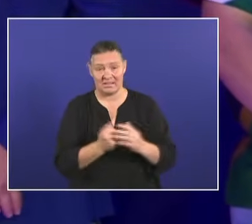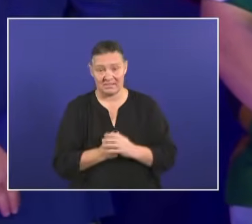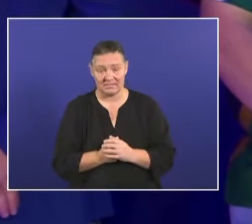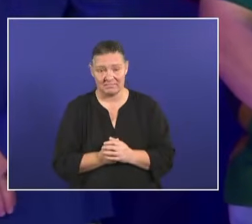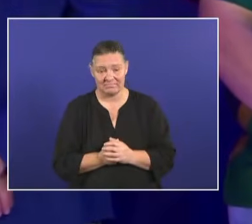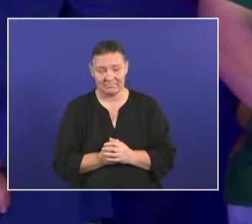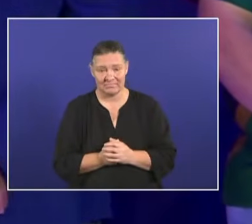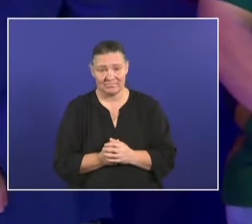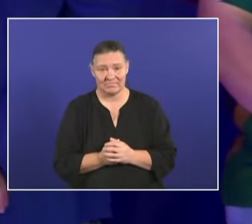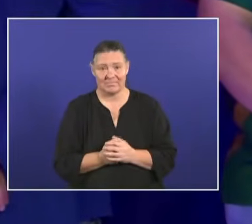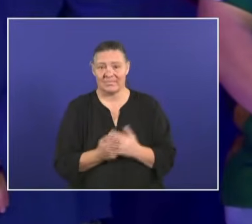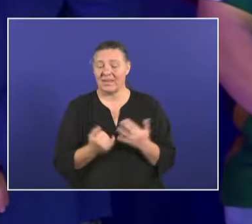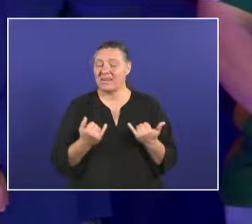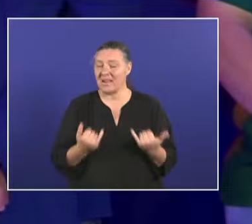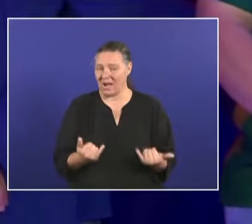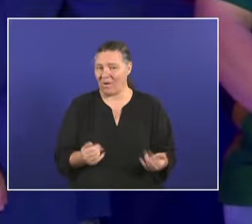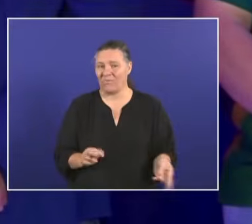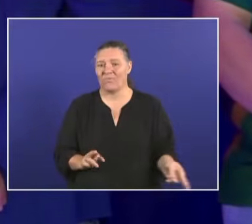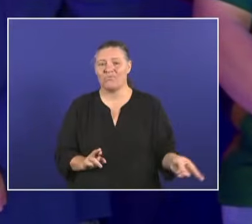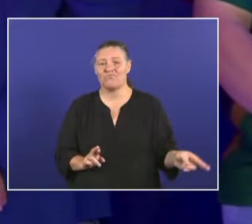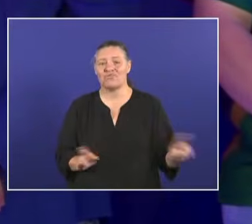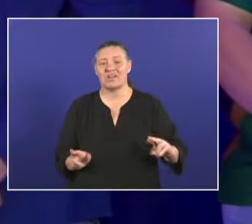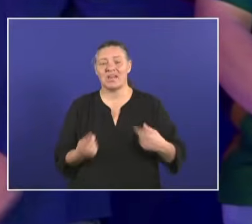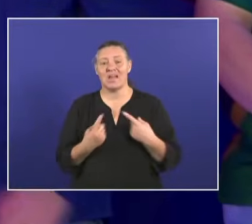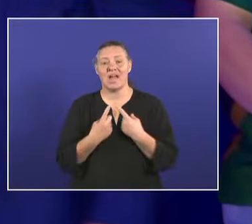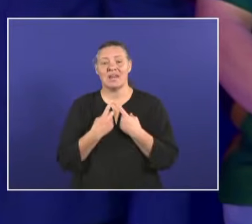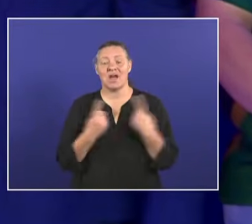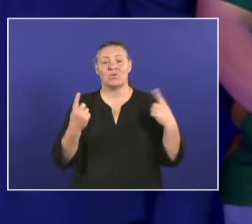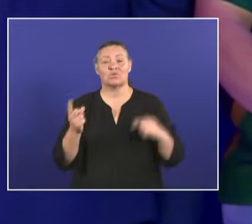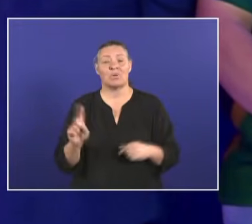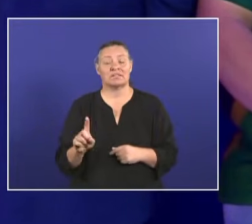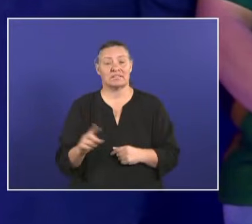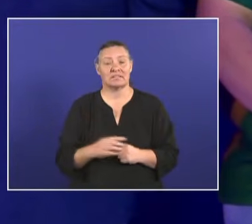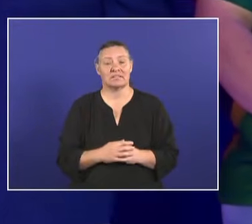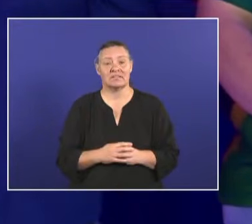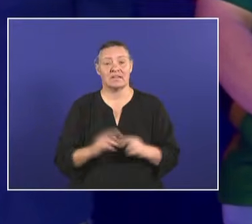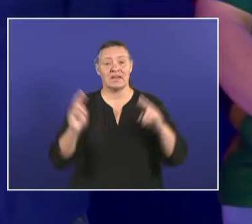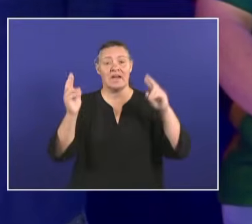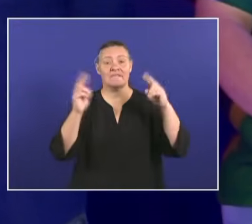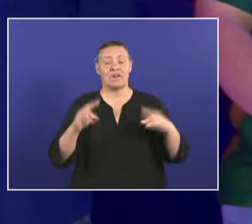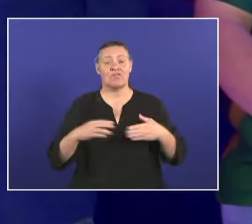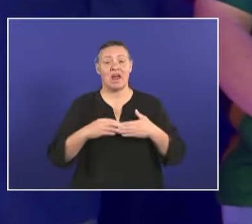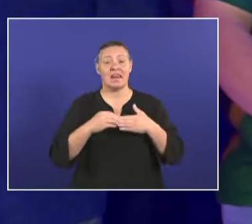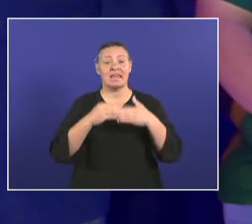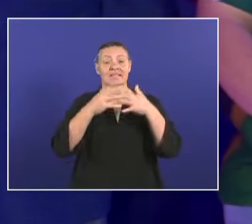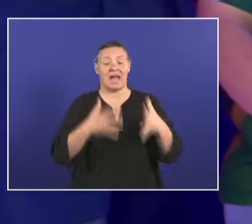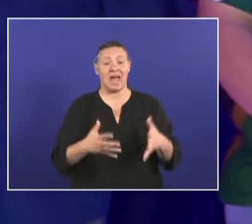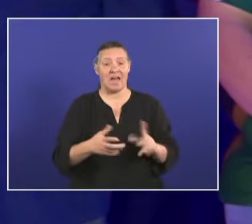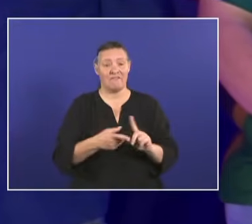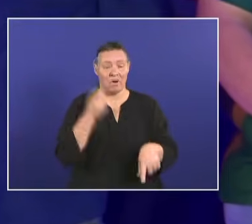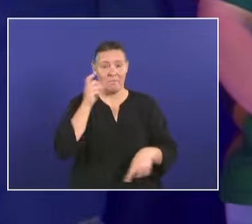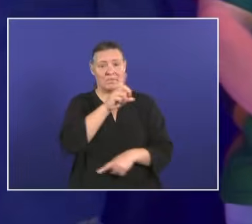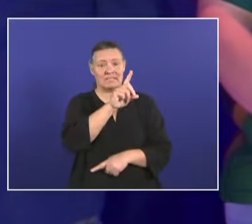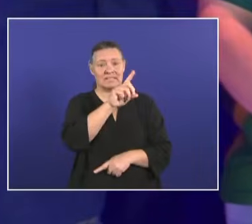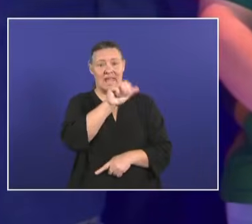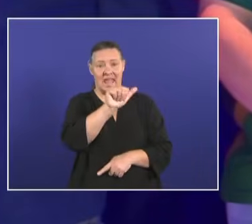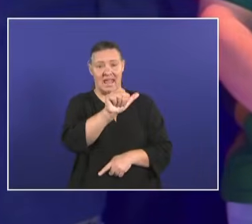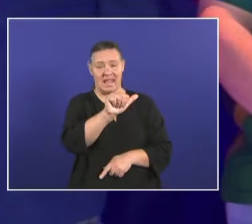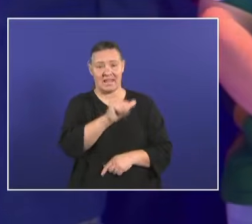the moment we are ready to announce the new federal leader of the Democratic